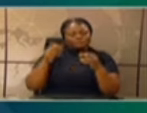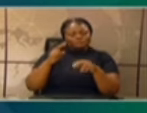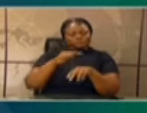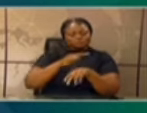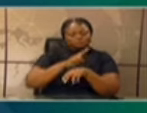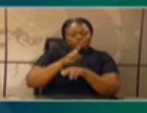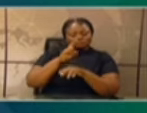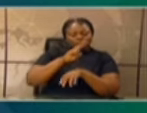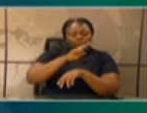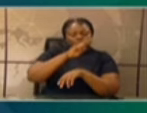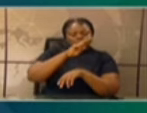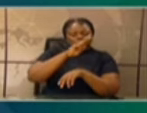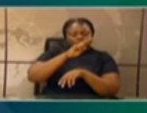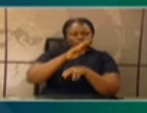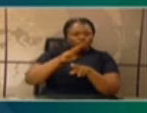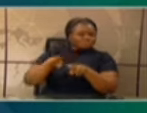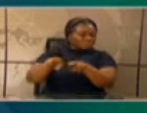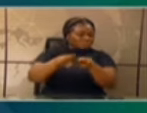Nations example?